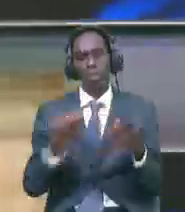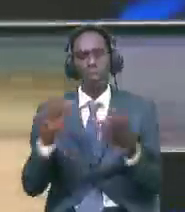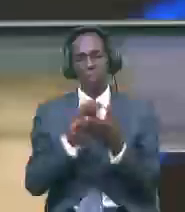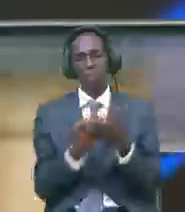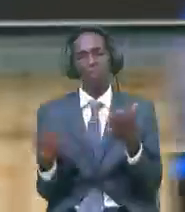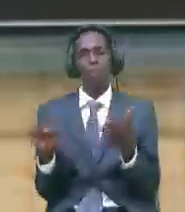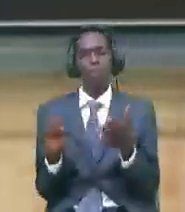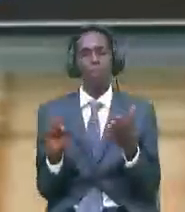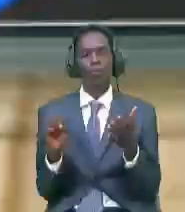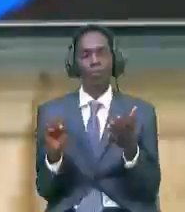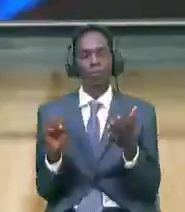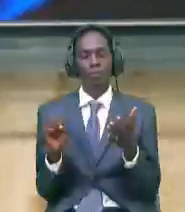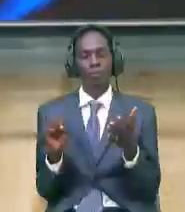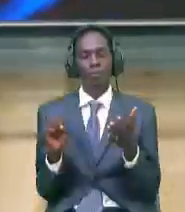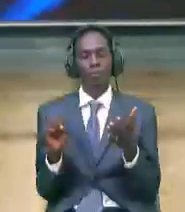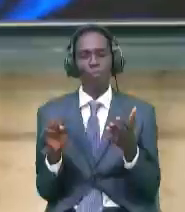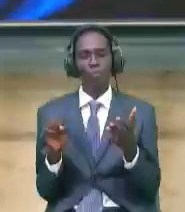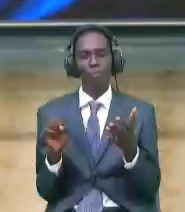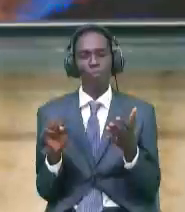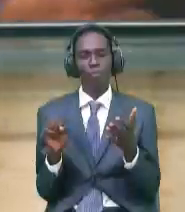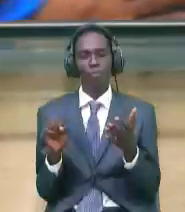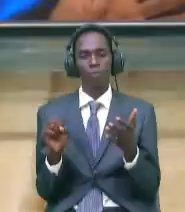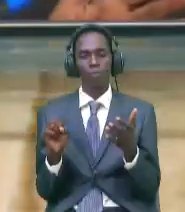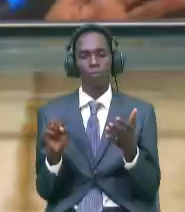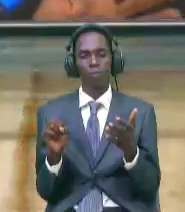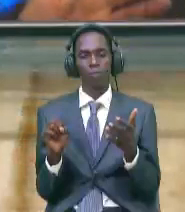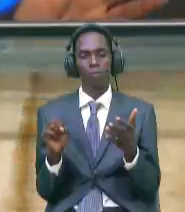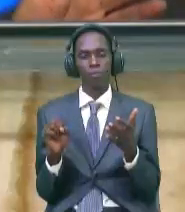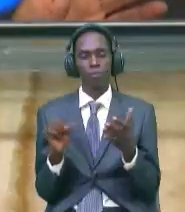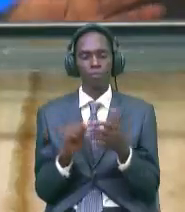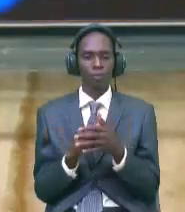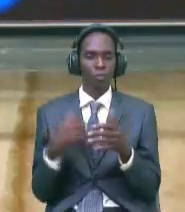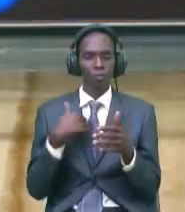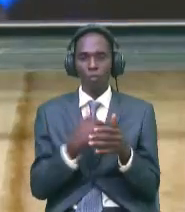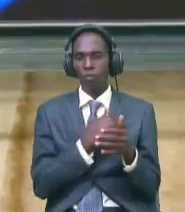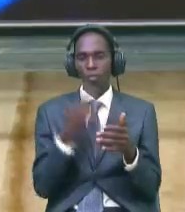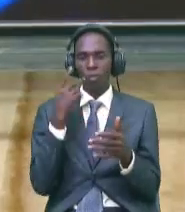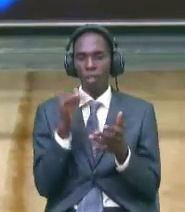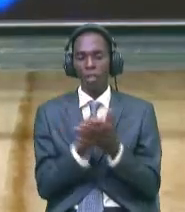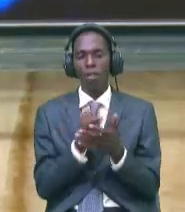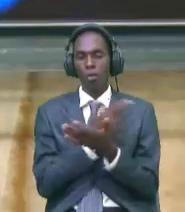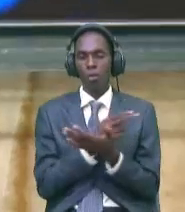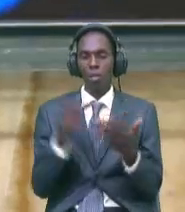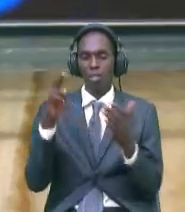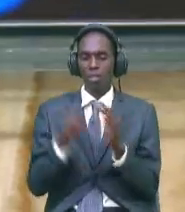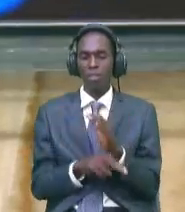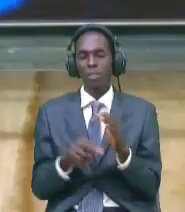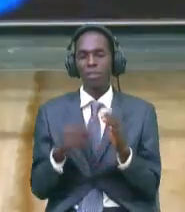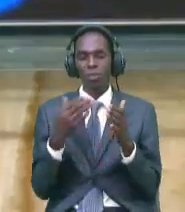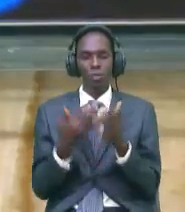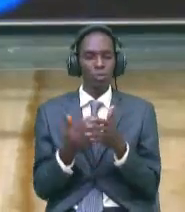your hearts unblameable in holiness before God. You see that? Holiness before man. Anybody